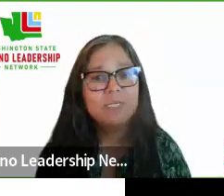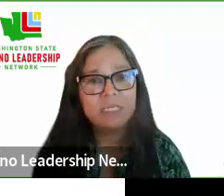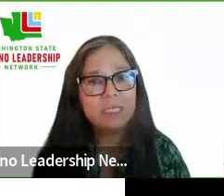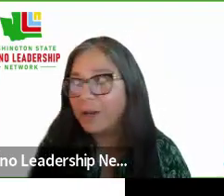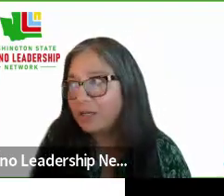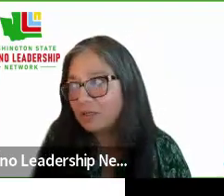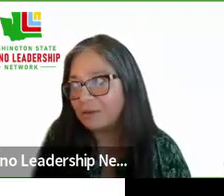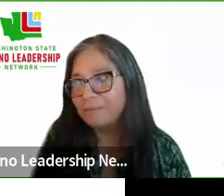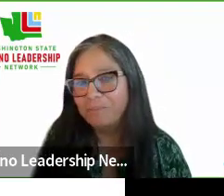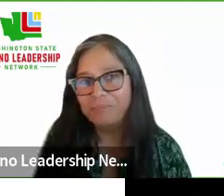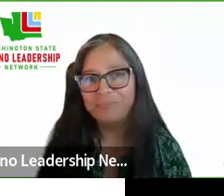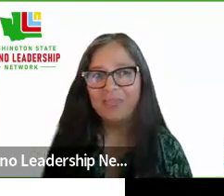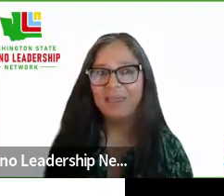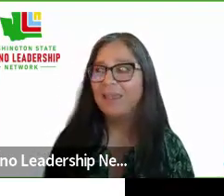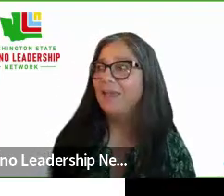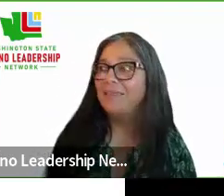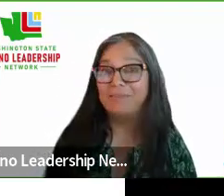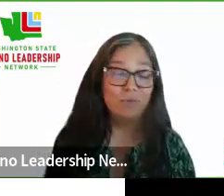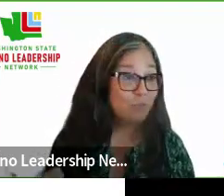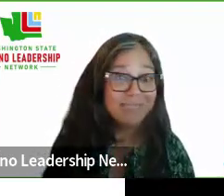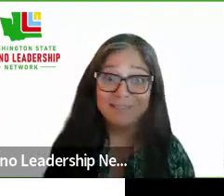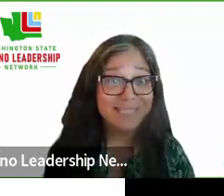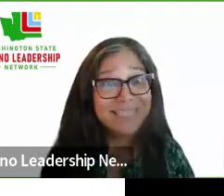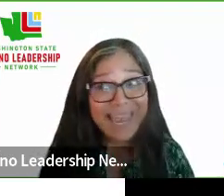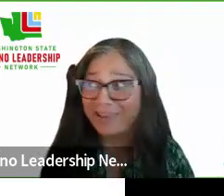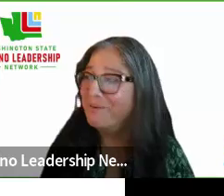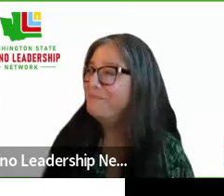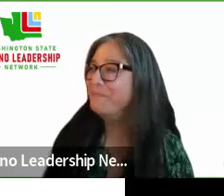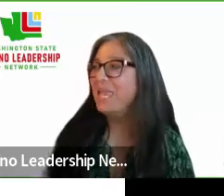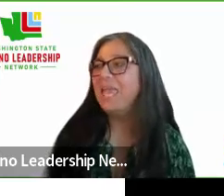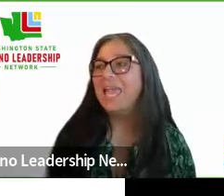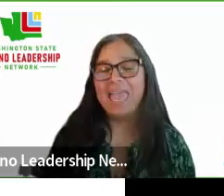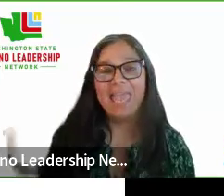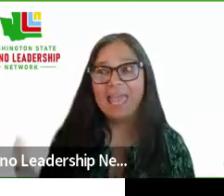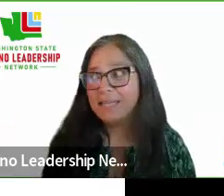there is linguistic erasure, which we still see today.